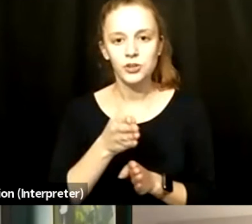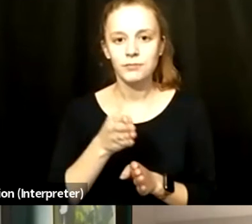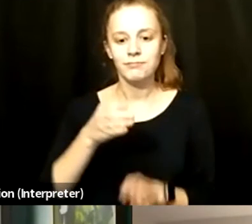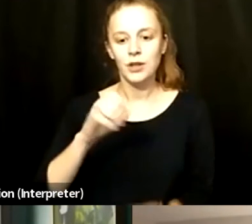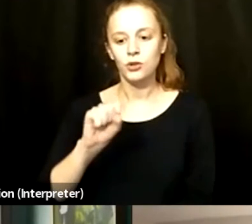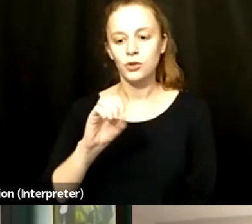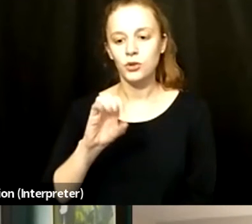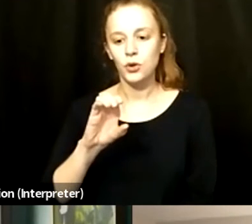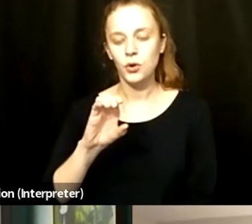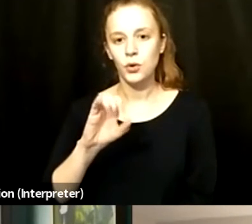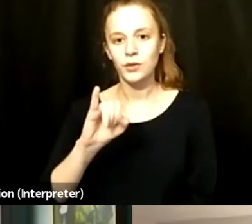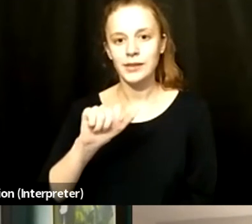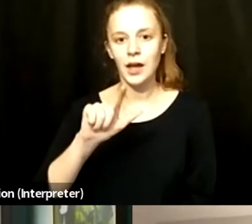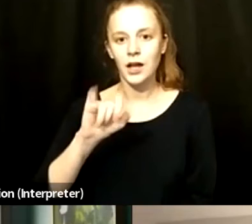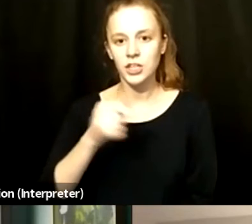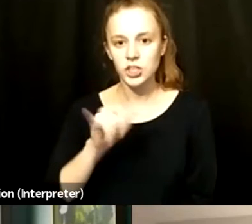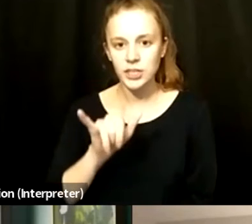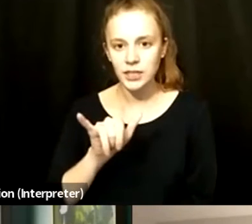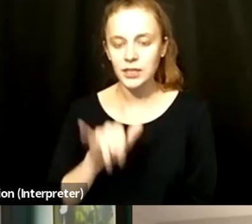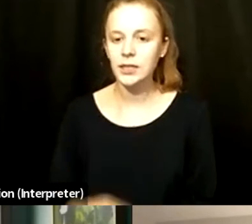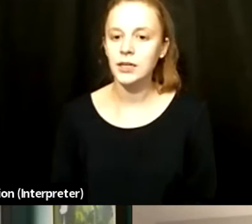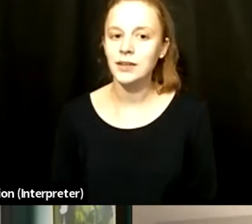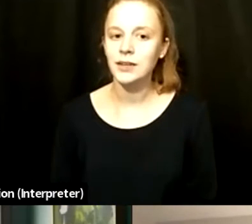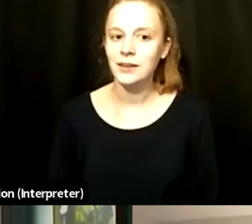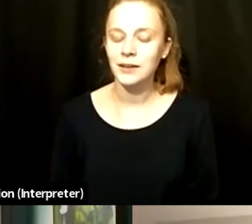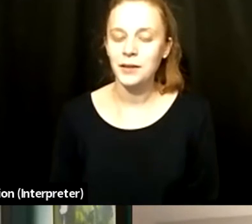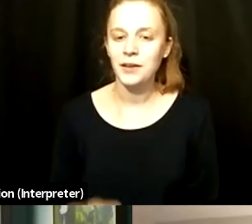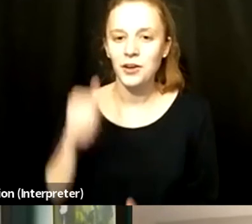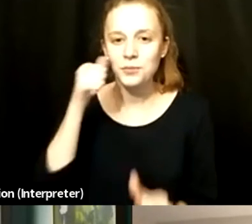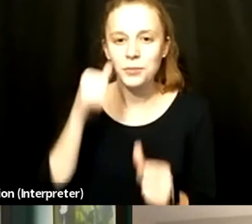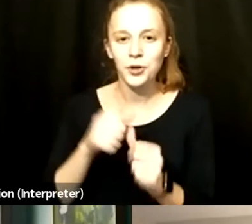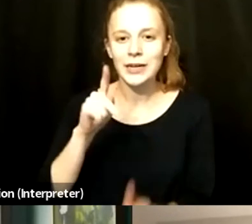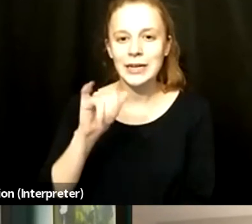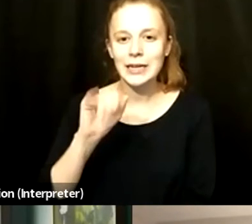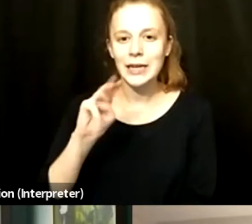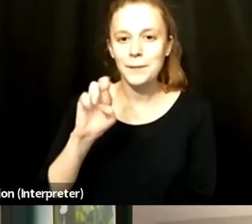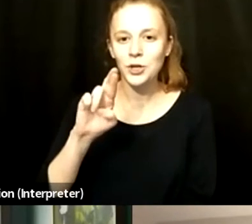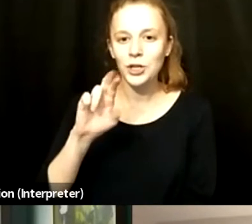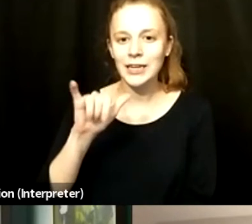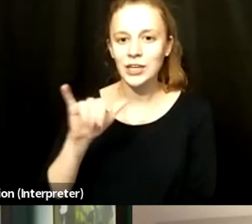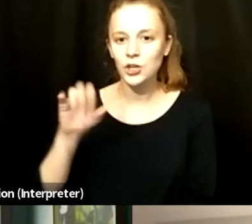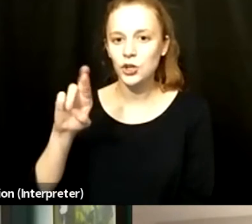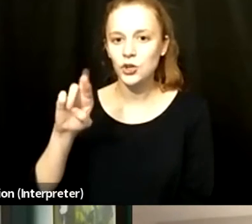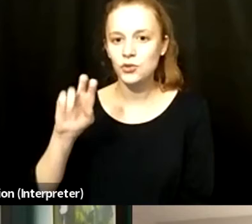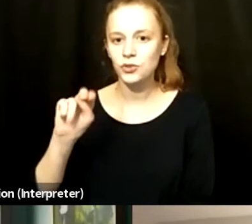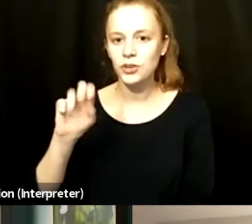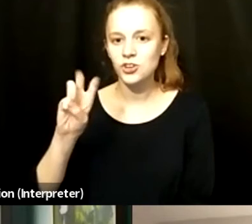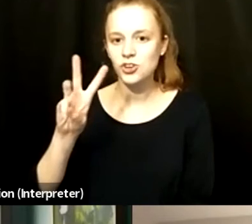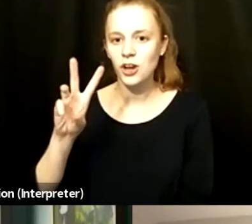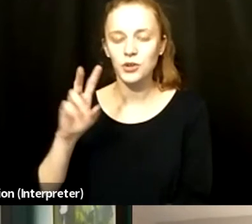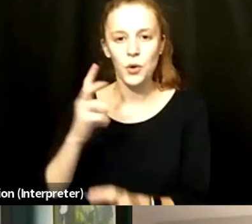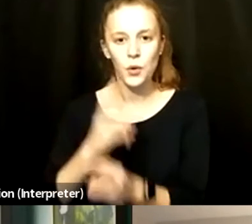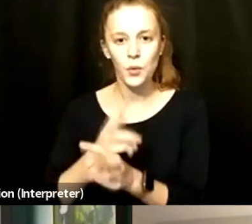and ran into Kimberly Crenshaw's work around intersectionality, and just realized